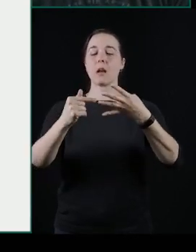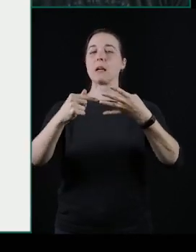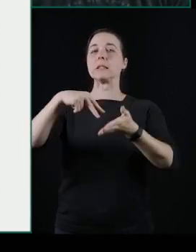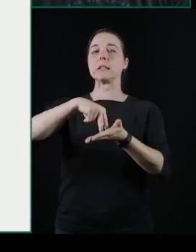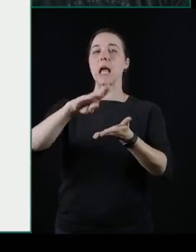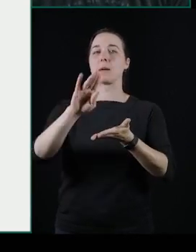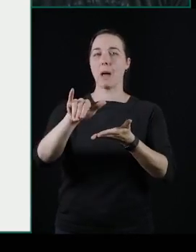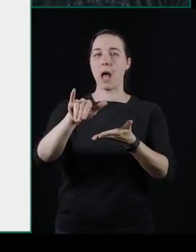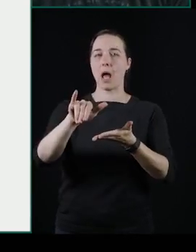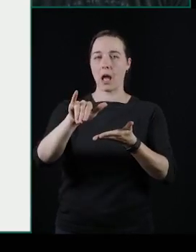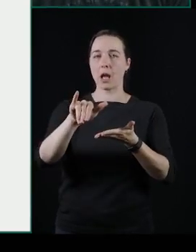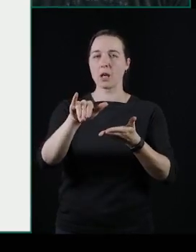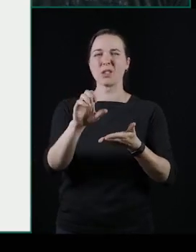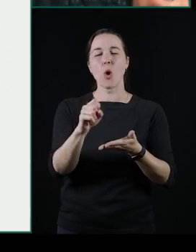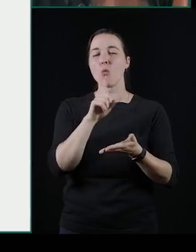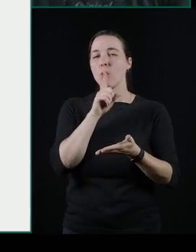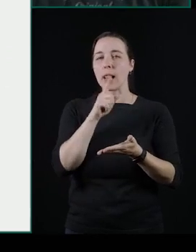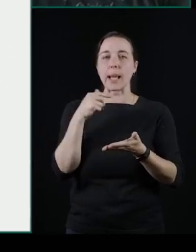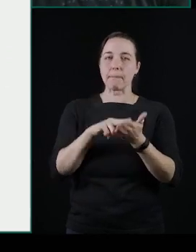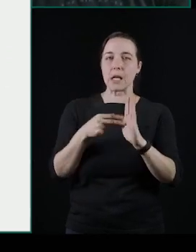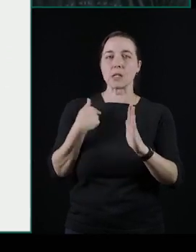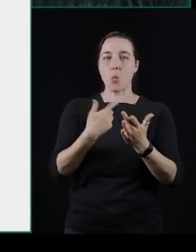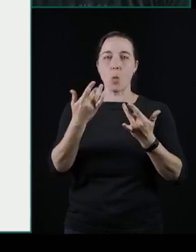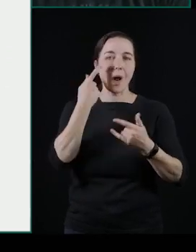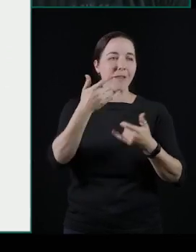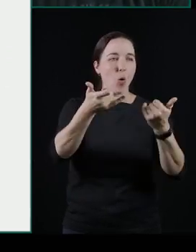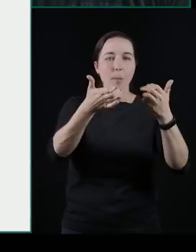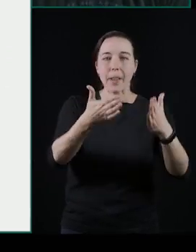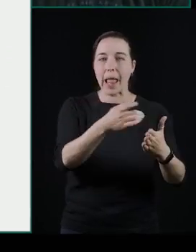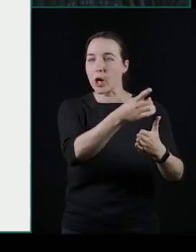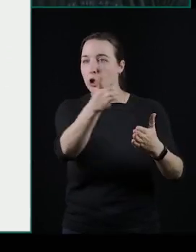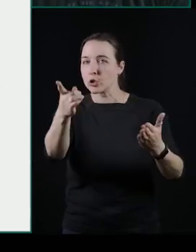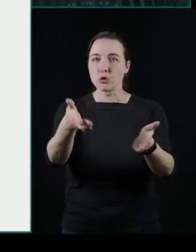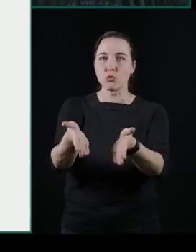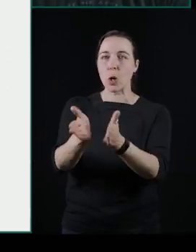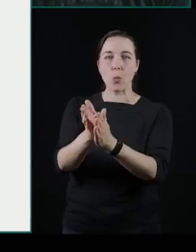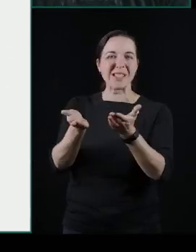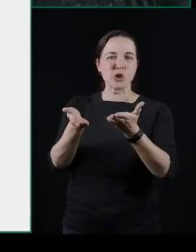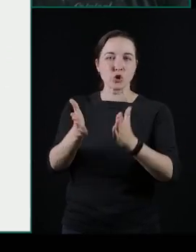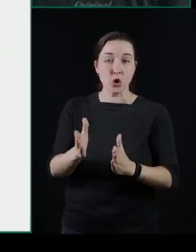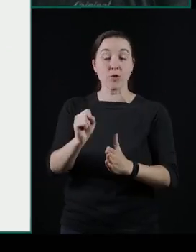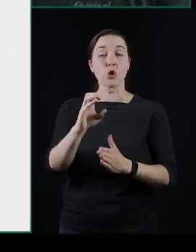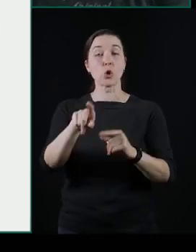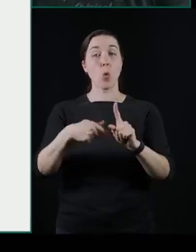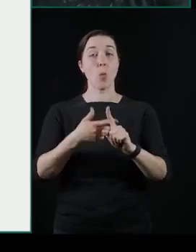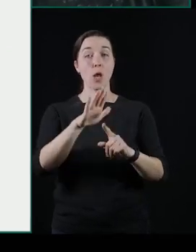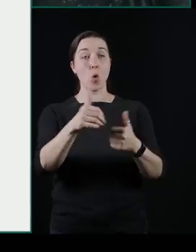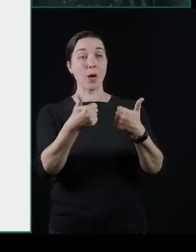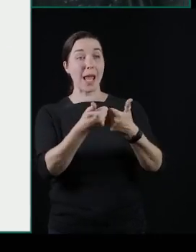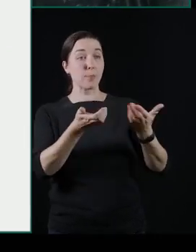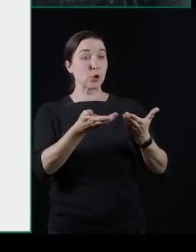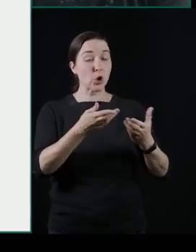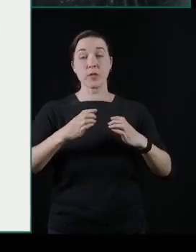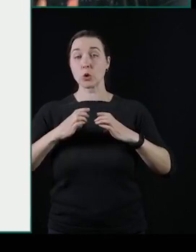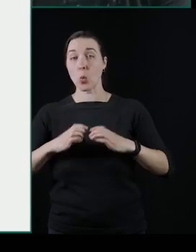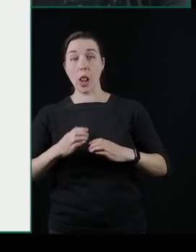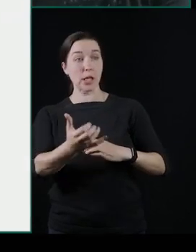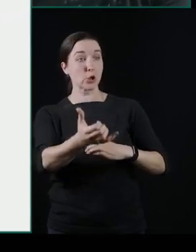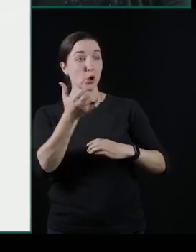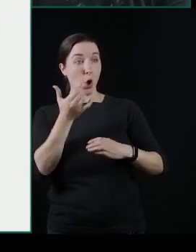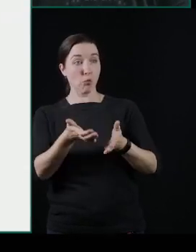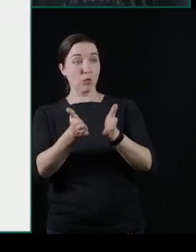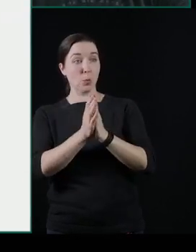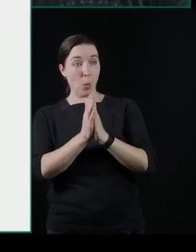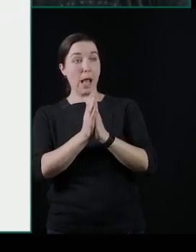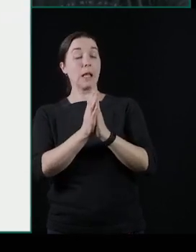by state. Right, essentially, we are waiting for players to request a server. So when your game service or clients call